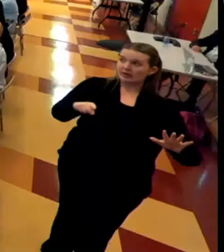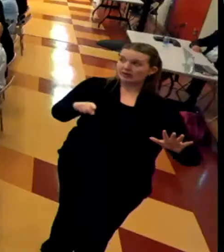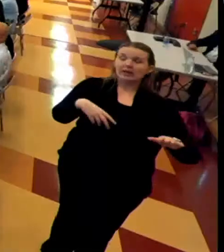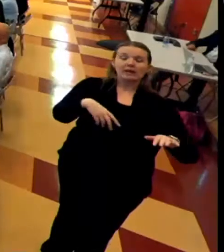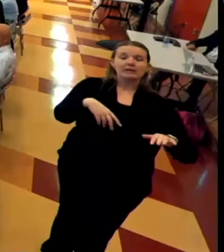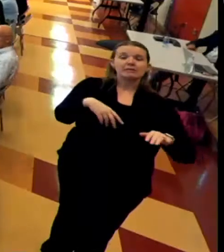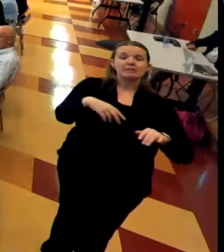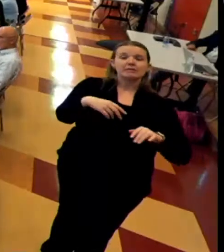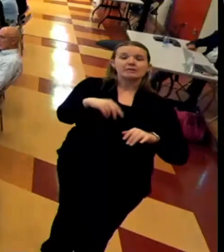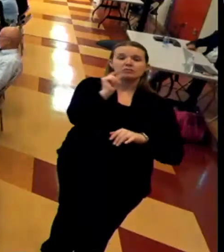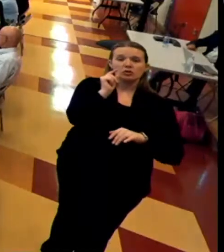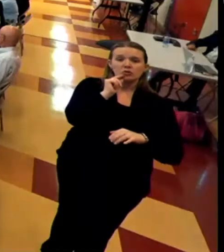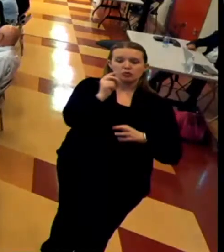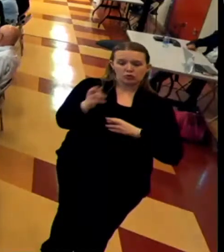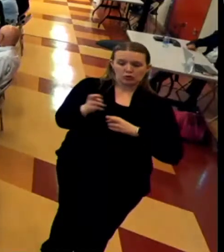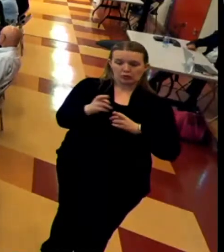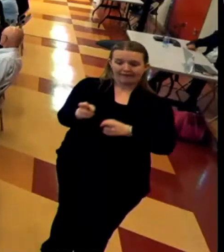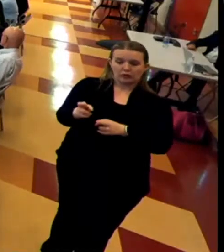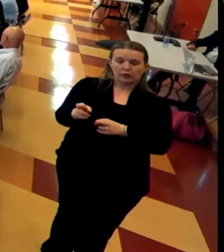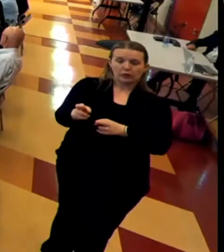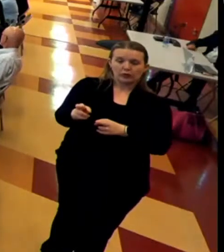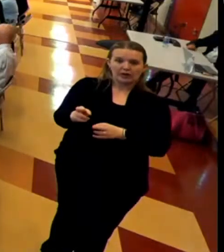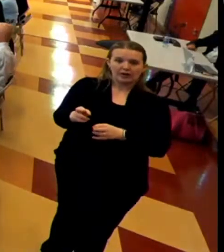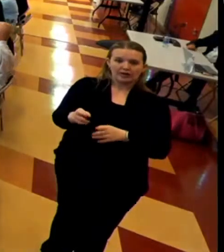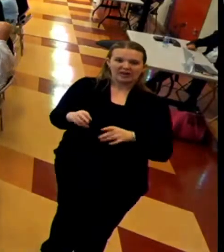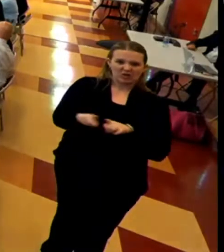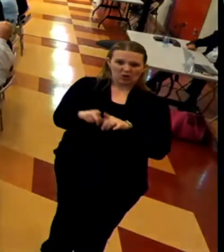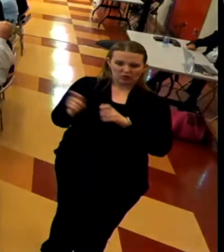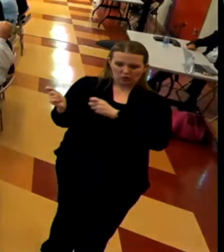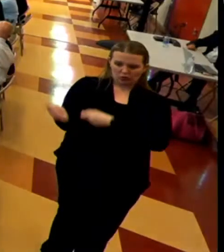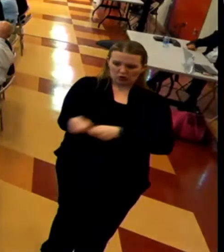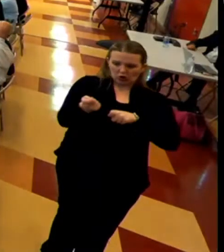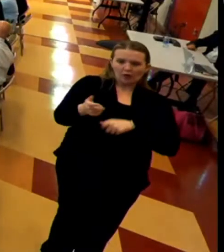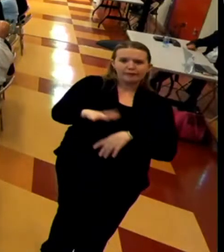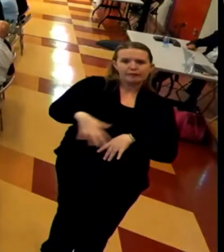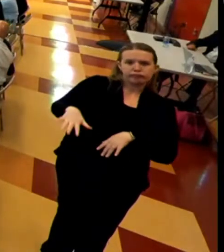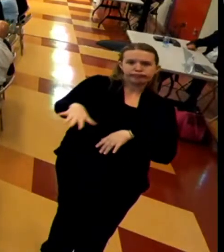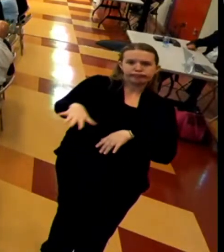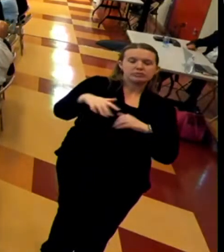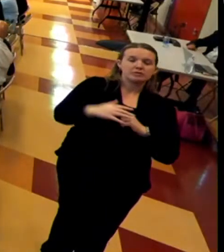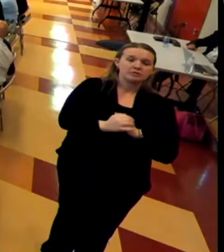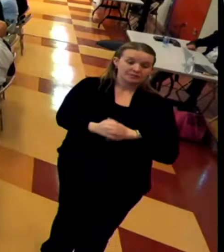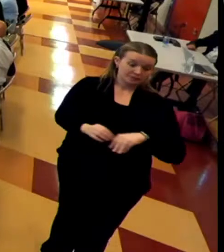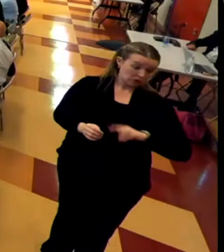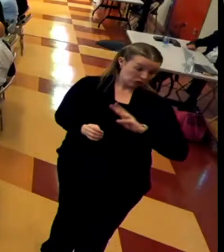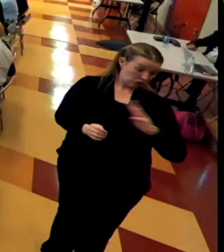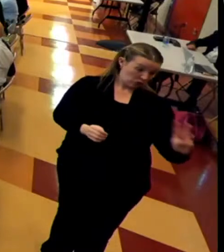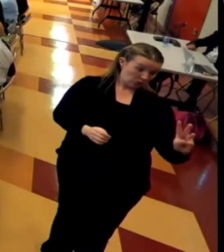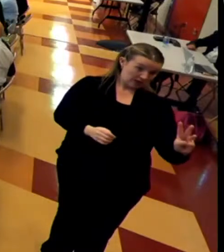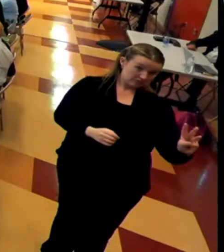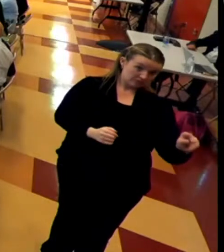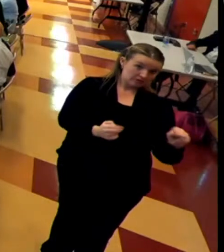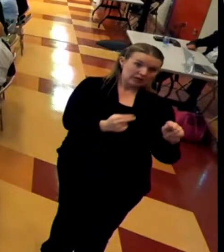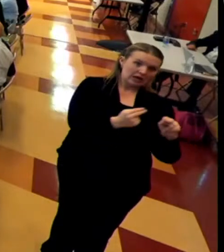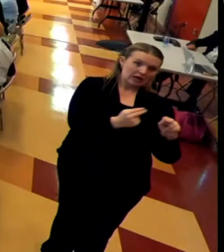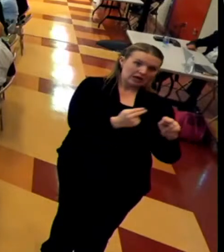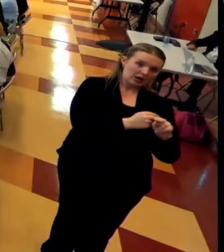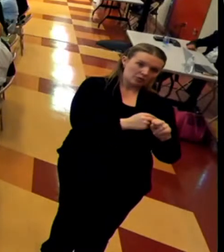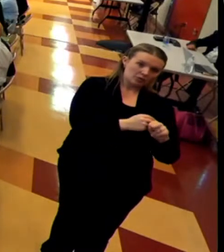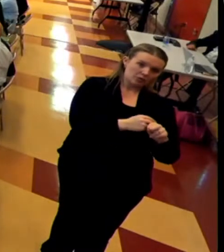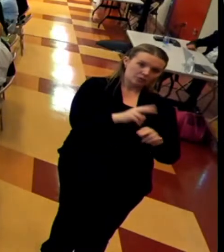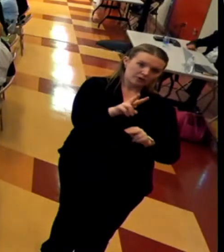then around here is the golf course. On the west is Highway